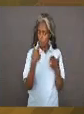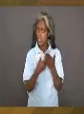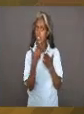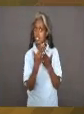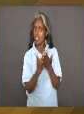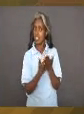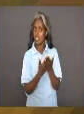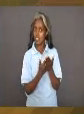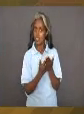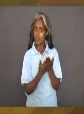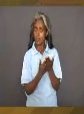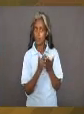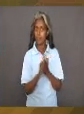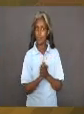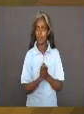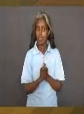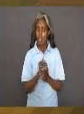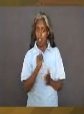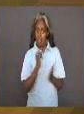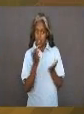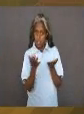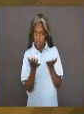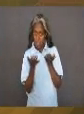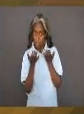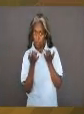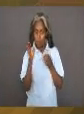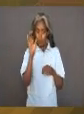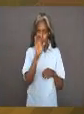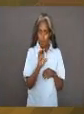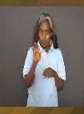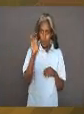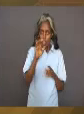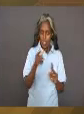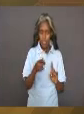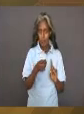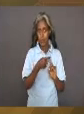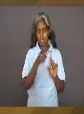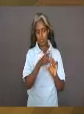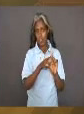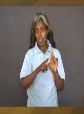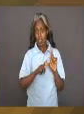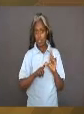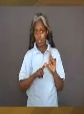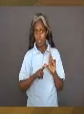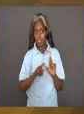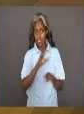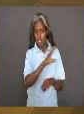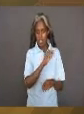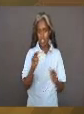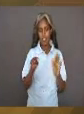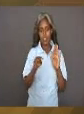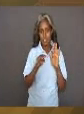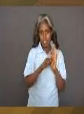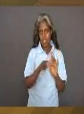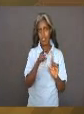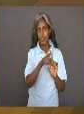lesson. I would like you to find a positive angle and a